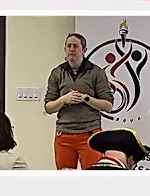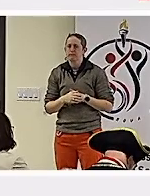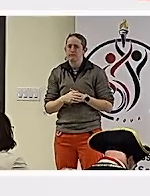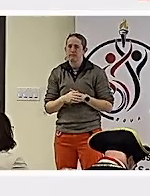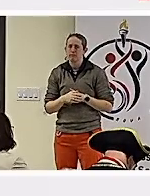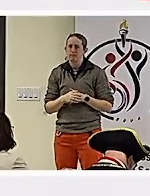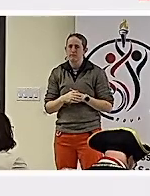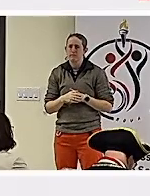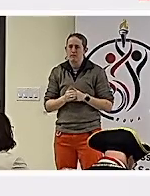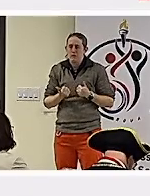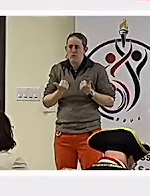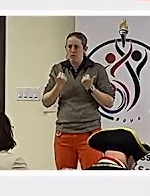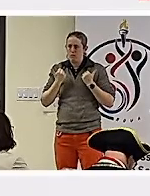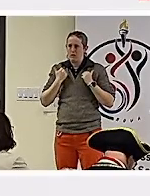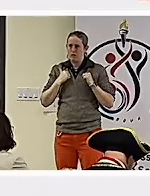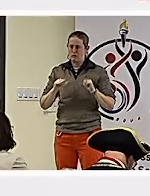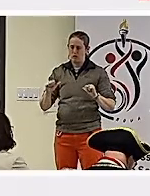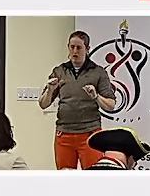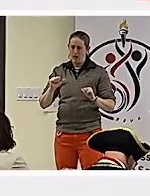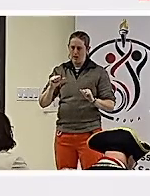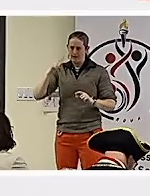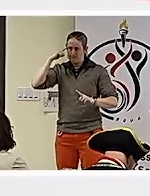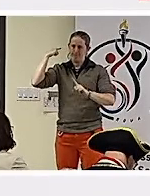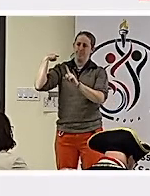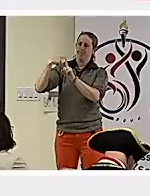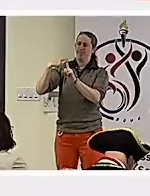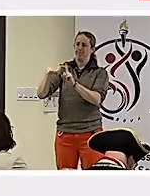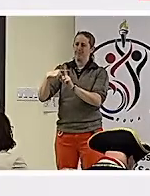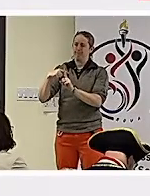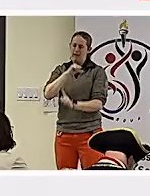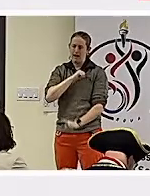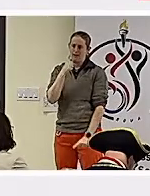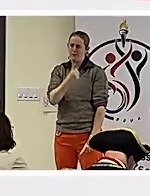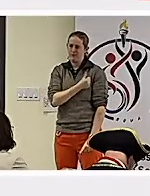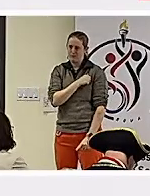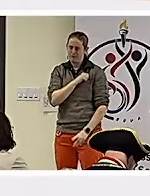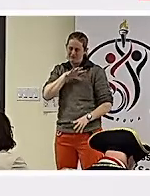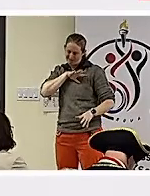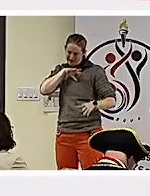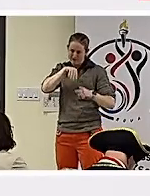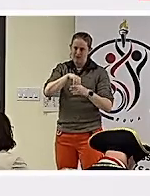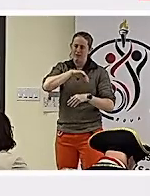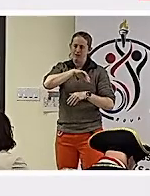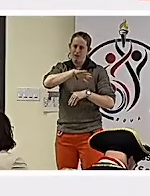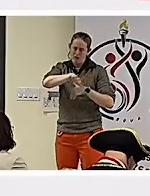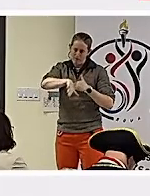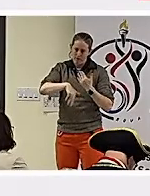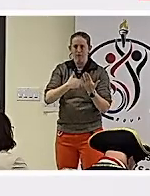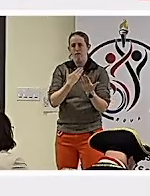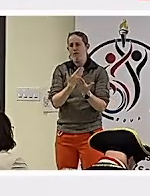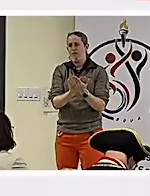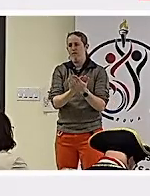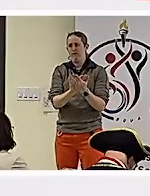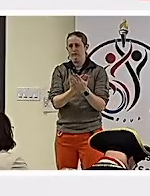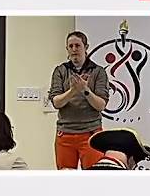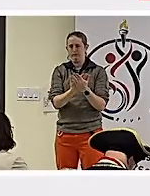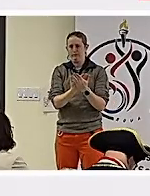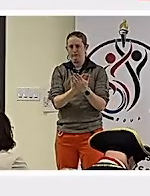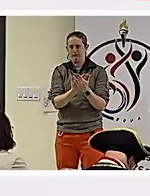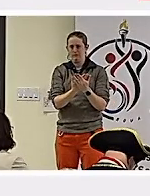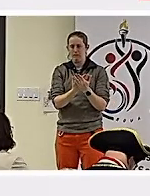integrate this attitude of positivity into our approach to all things while recognizing